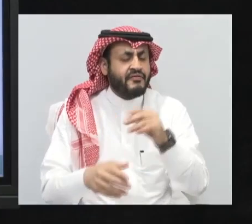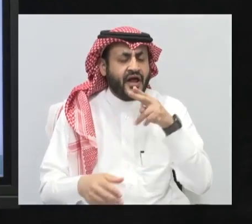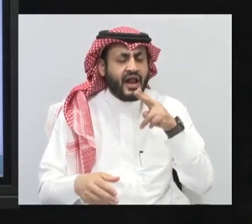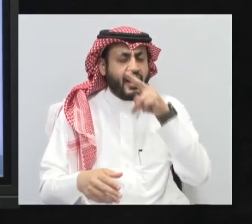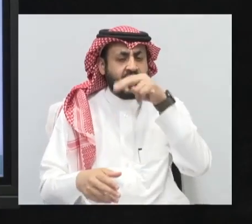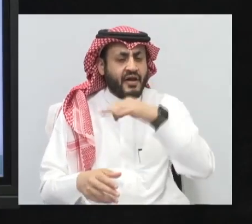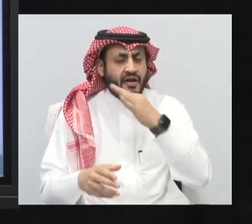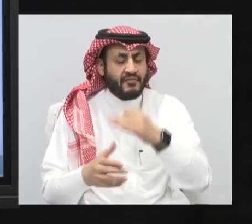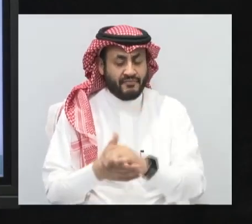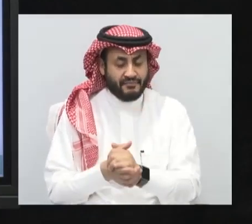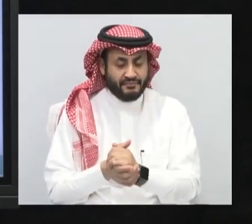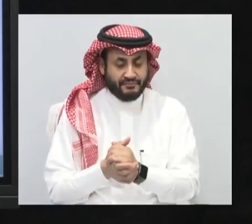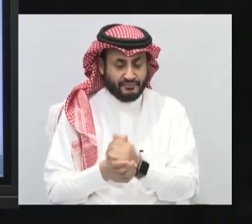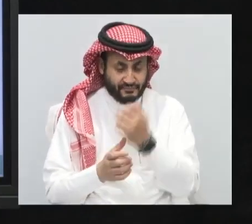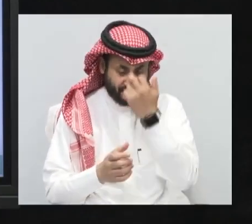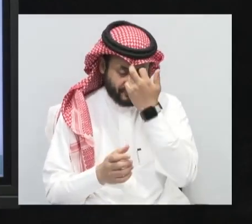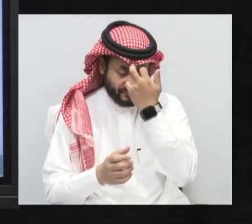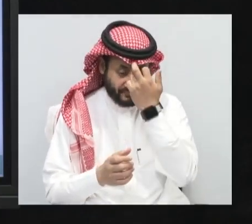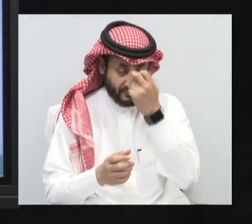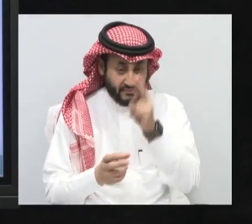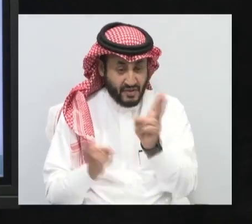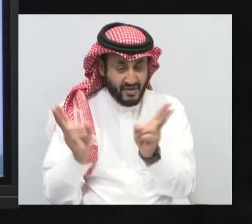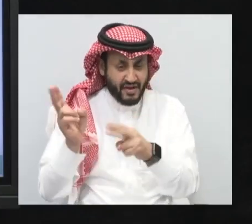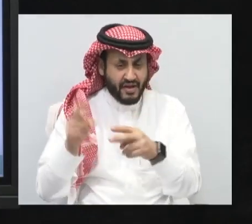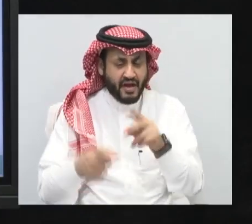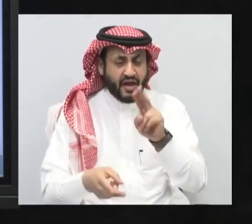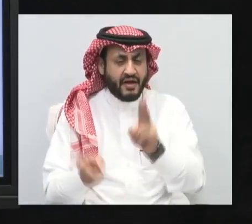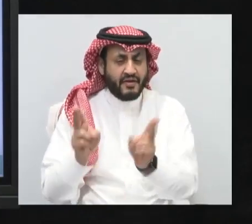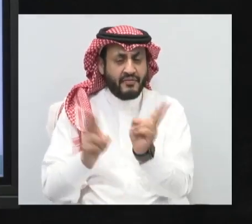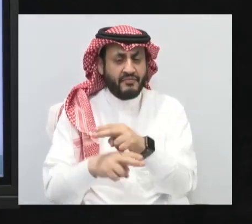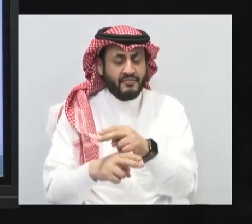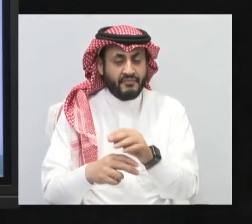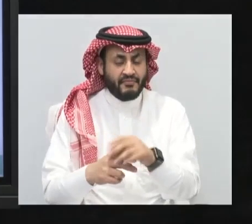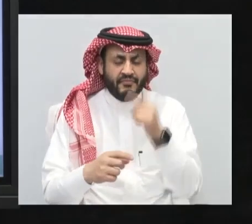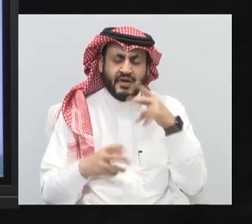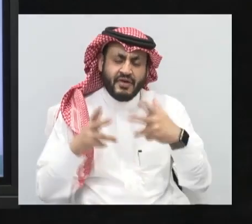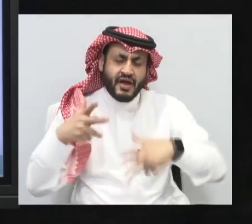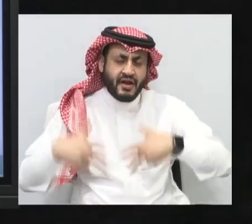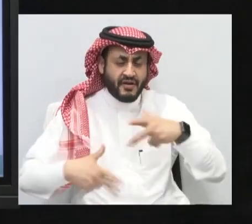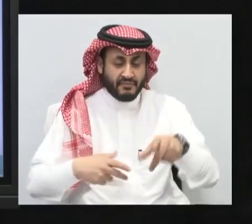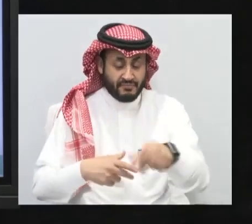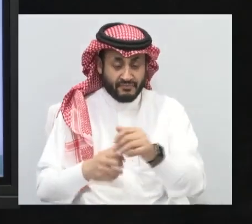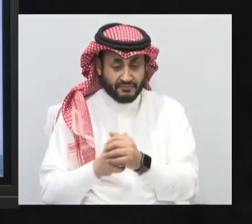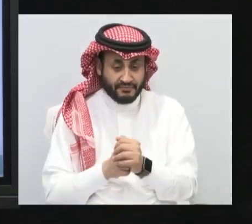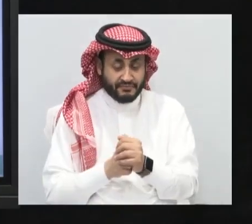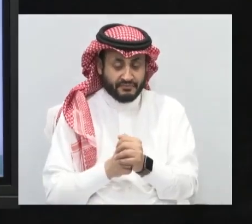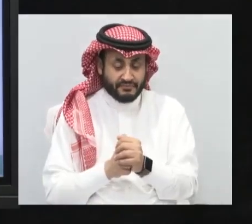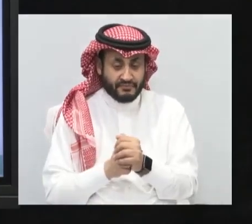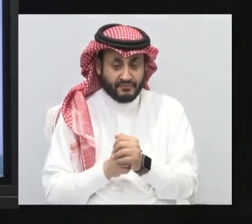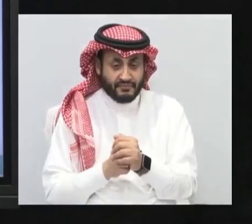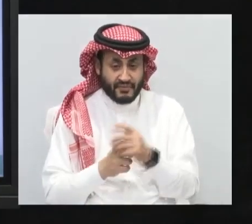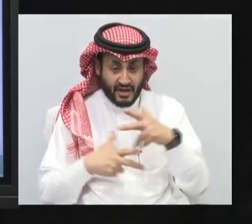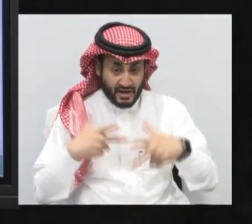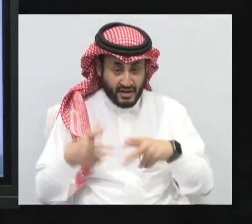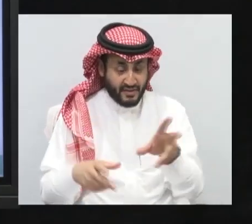this reading. Sometimes you can find contractions, you can find some emotions, which is reflected in